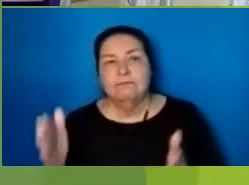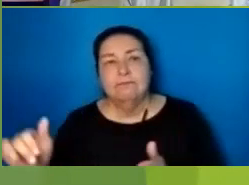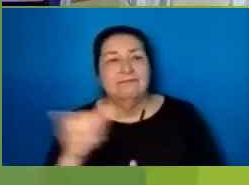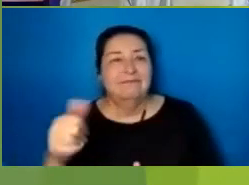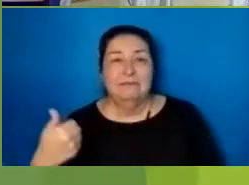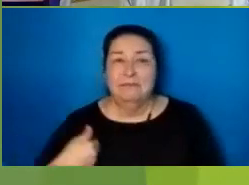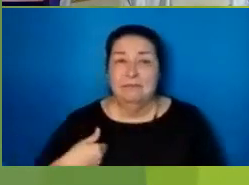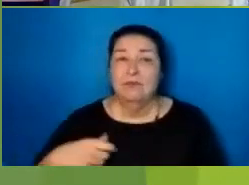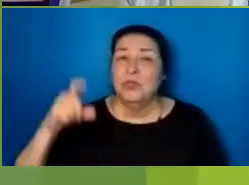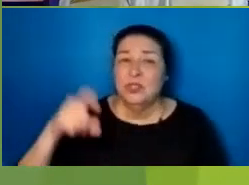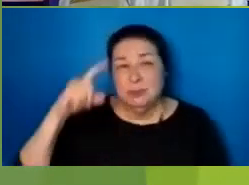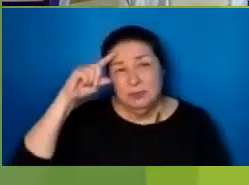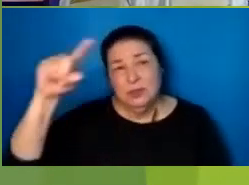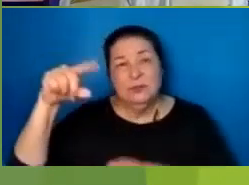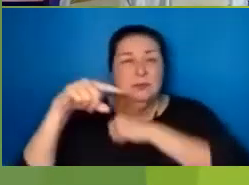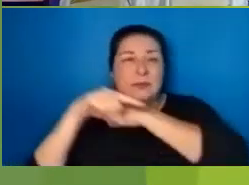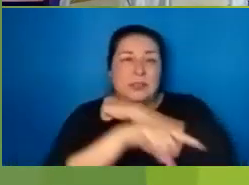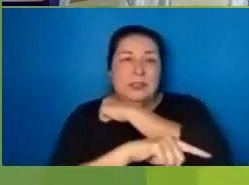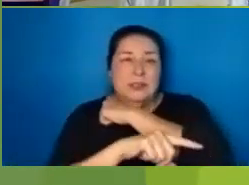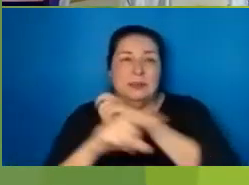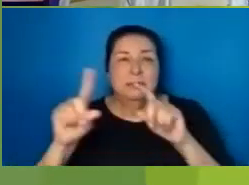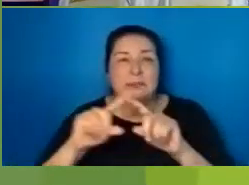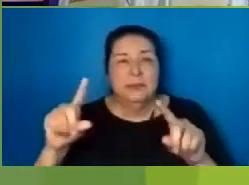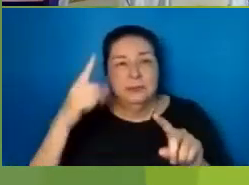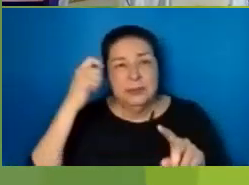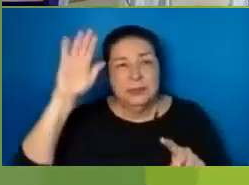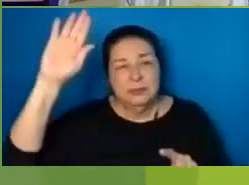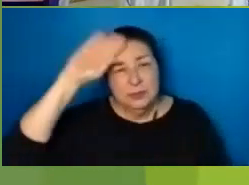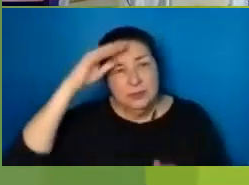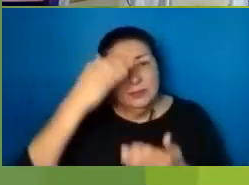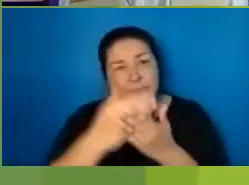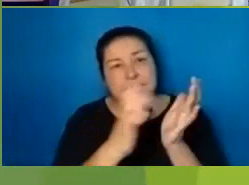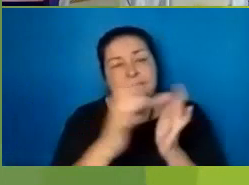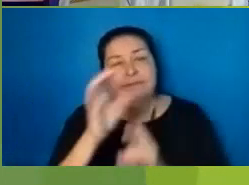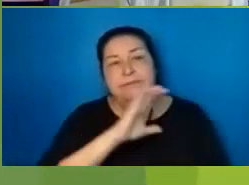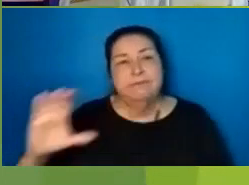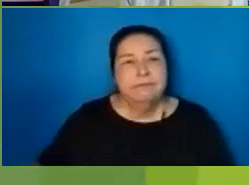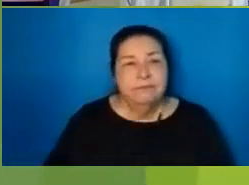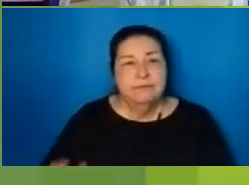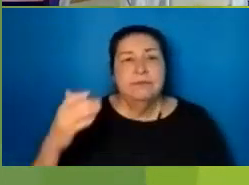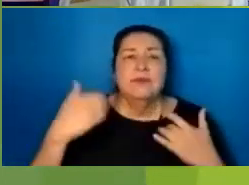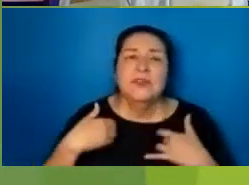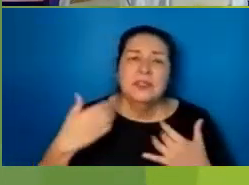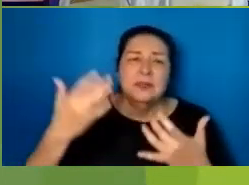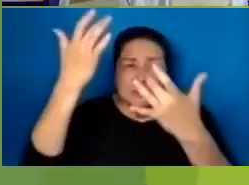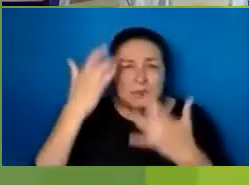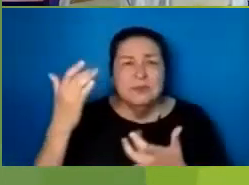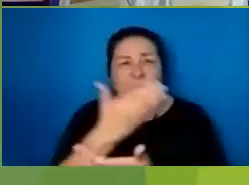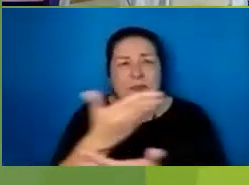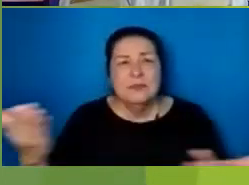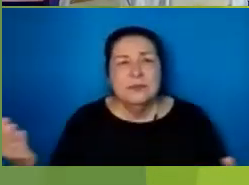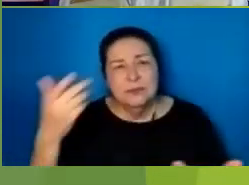justly deserve your present and eternal punishment. For the sake of your Son, Jesus Christ, have mercy on us,